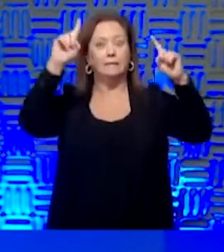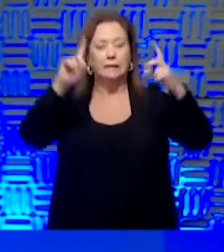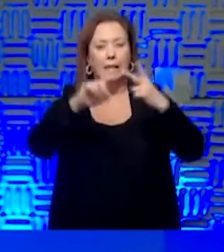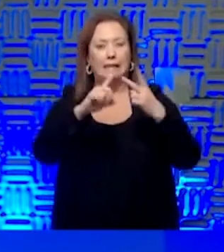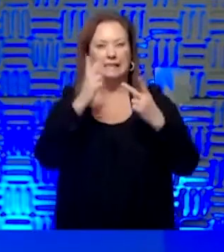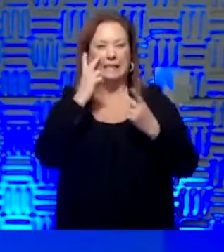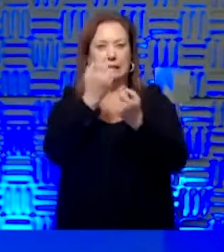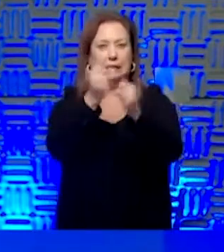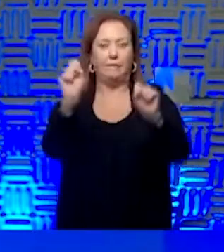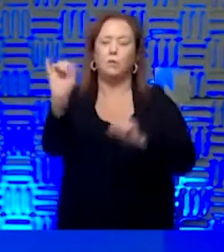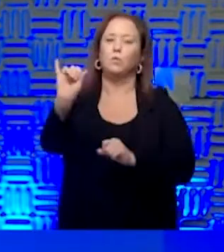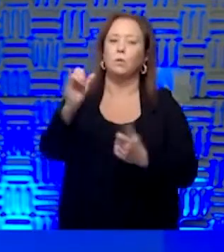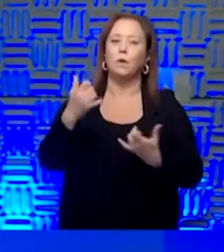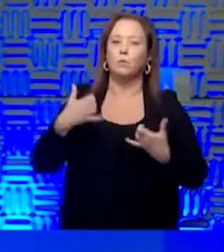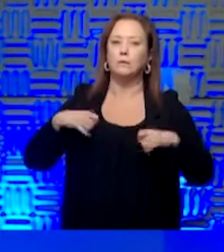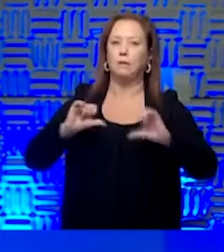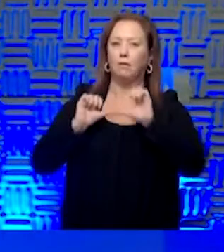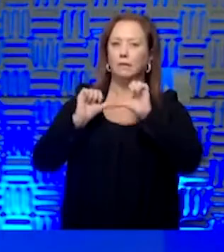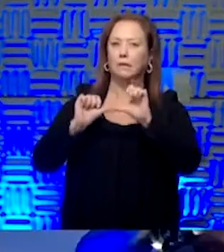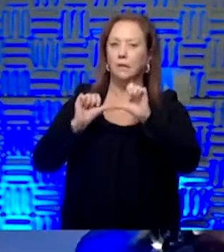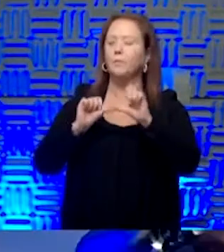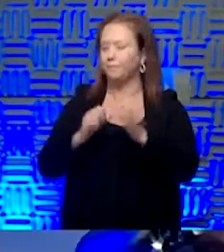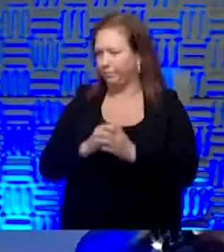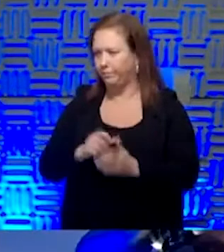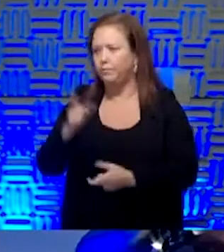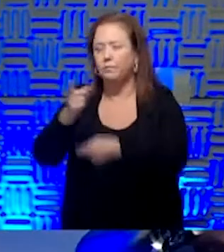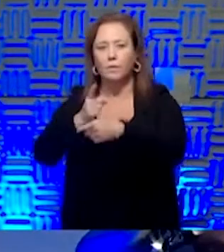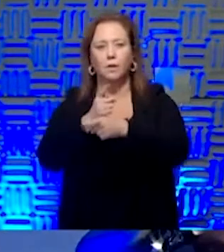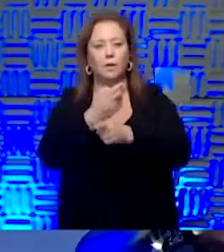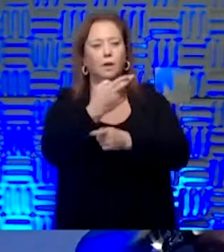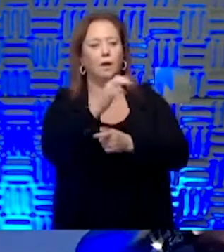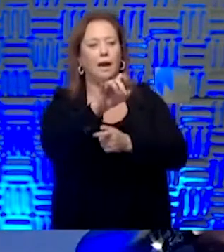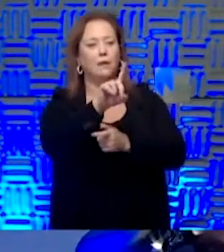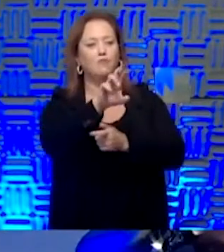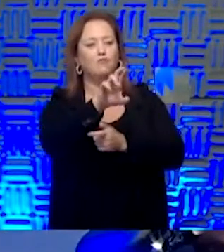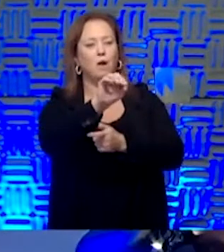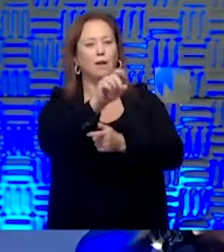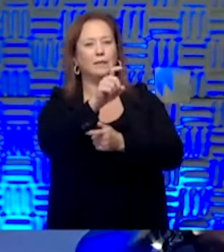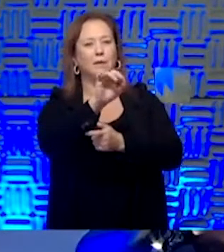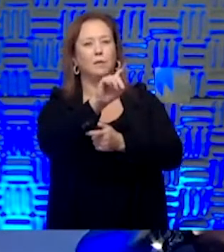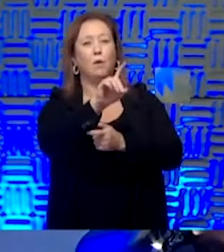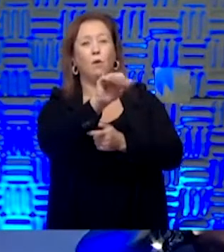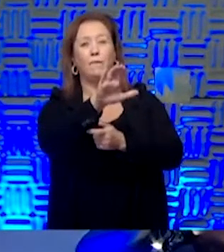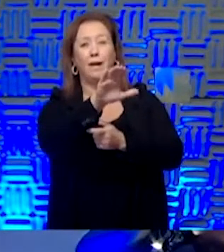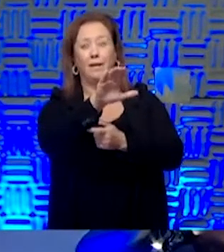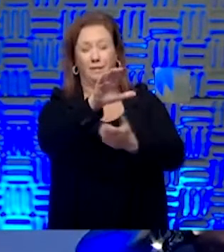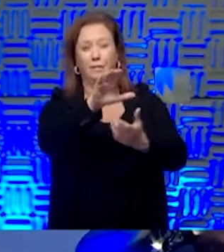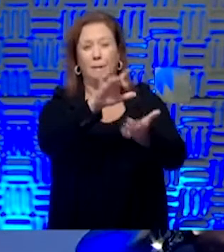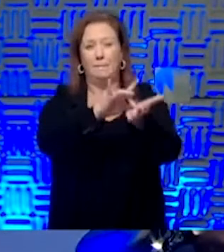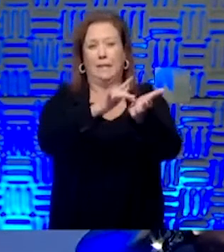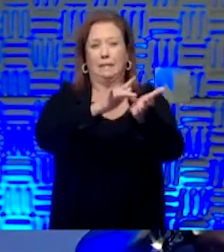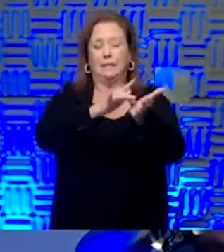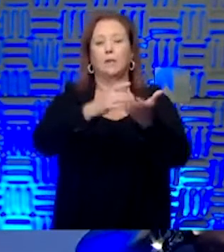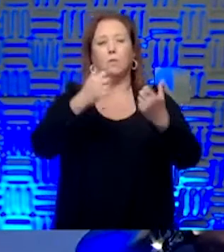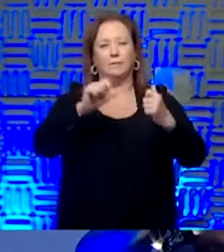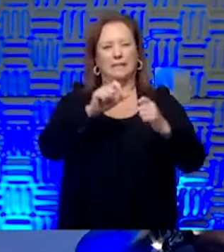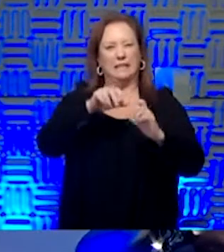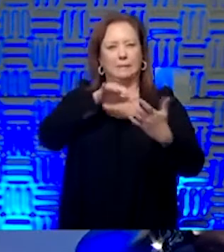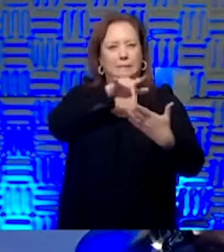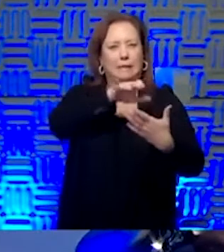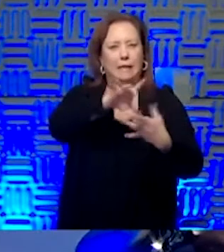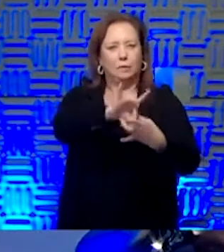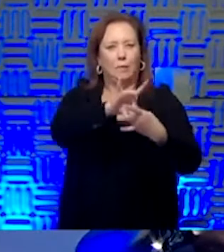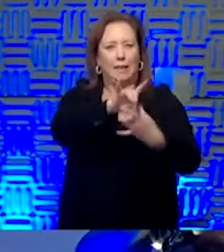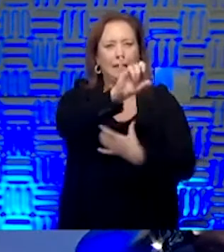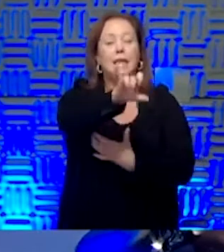safety of them, and we are still going forward. And we've been on a hydroxychloroquine, azithromycin, protocol to look at outcomes around that. And then I